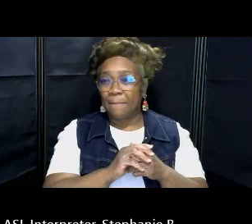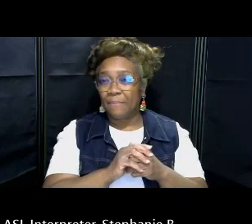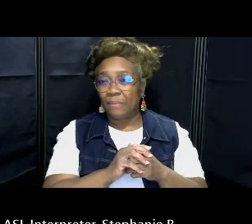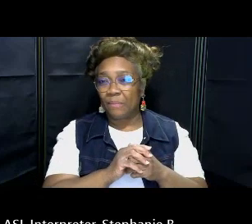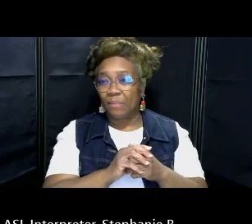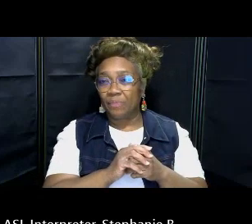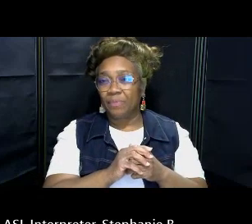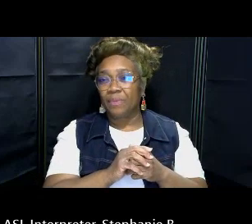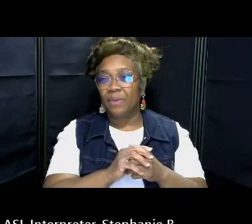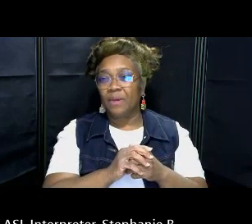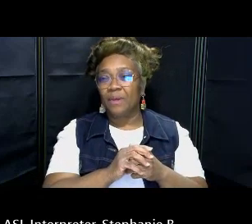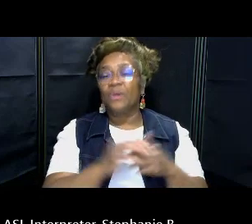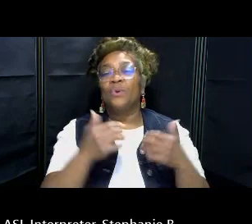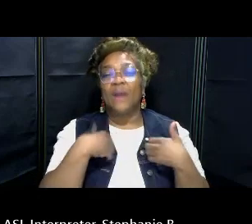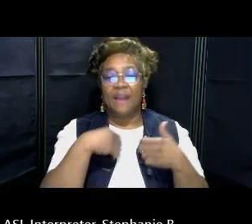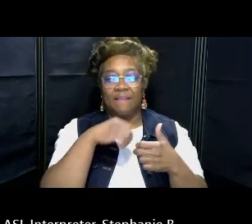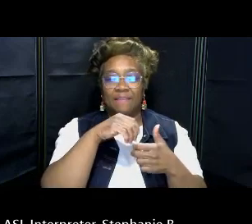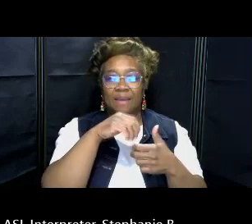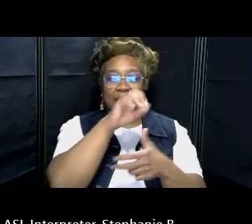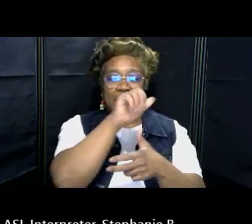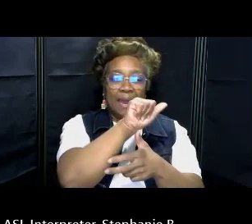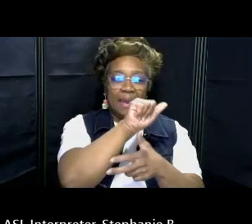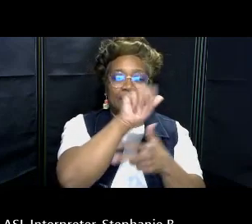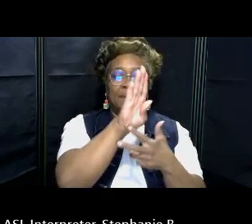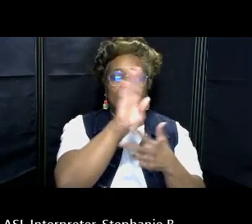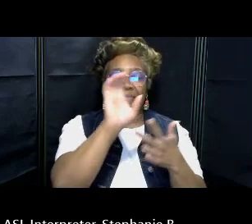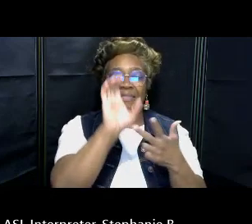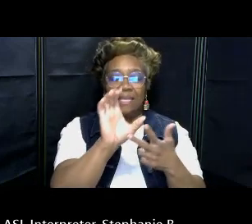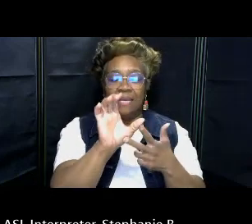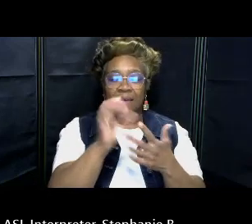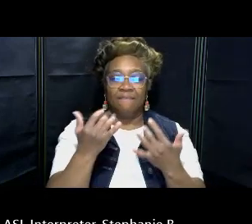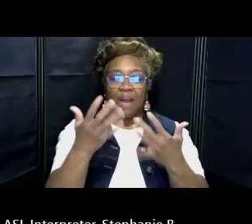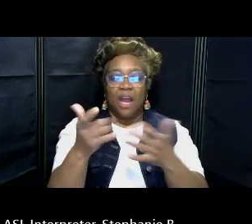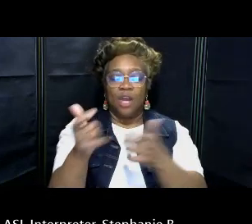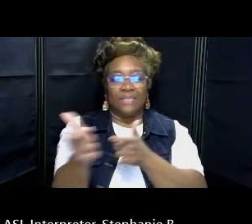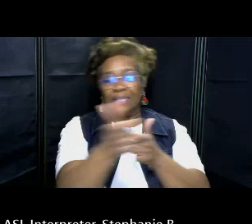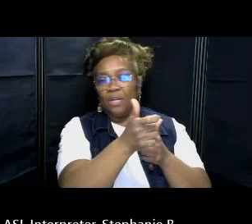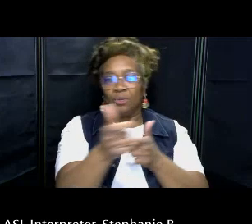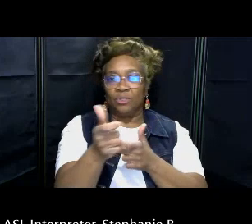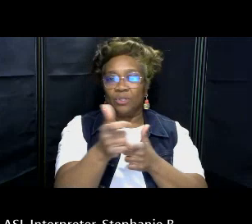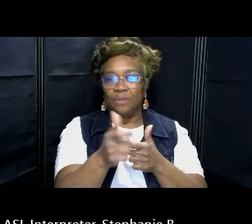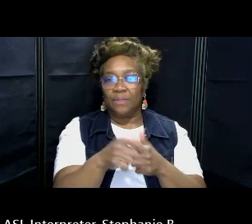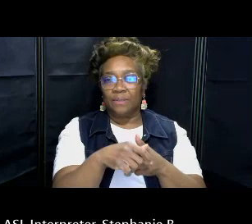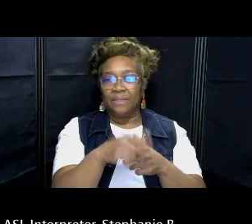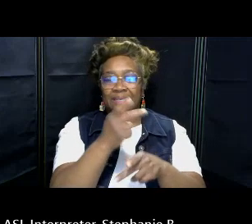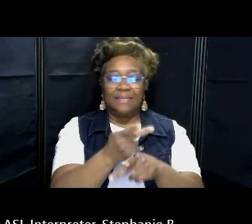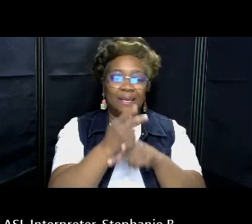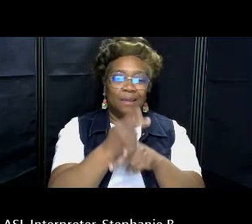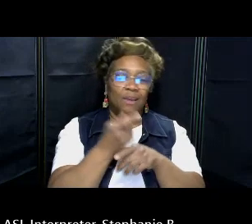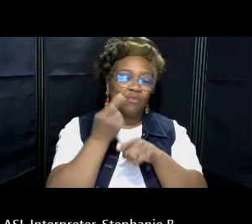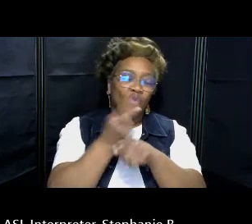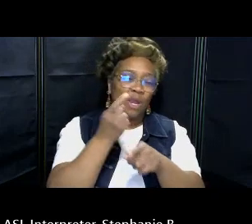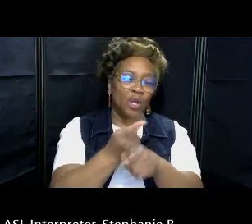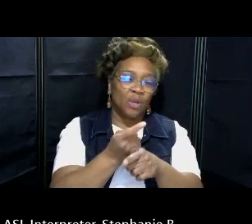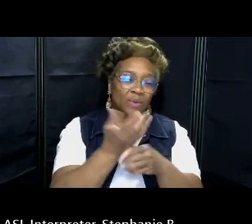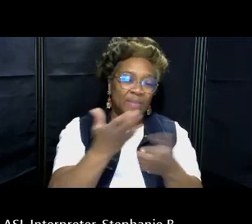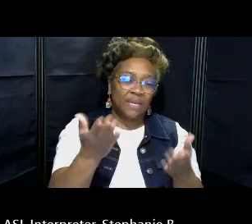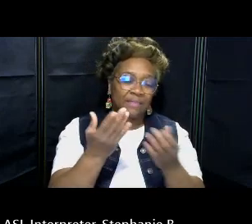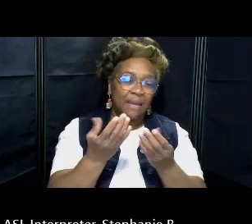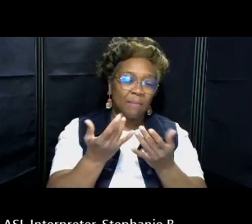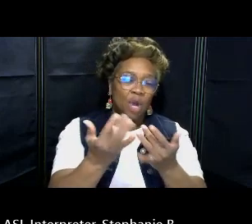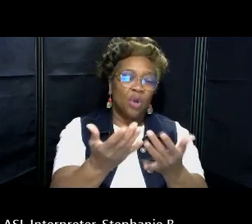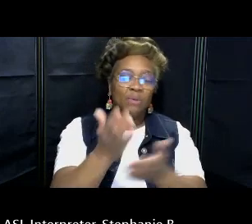So you have the A, B, and C extinguishers, which take care of ordinary combustibles, Liquid. some